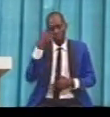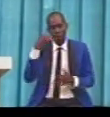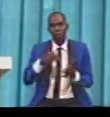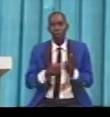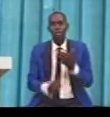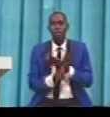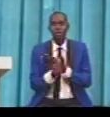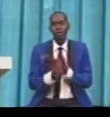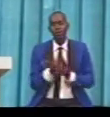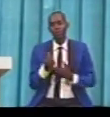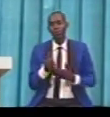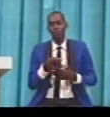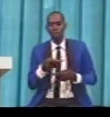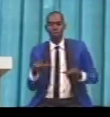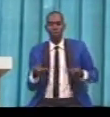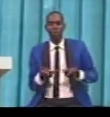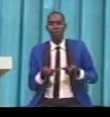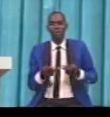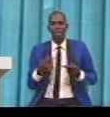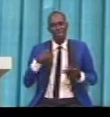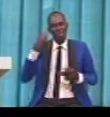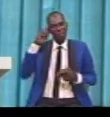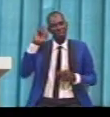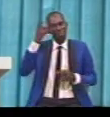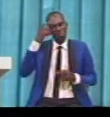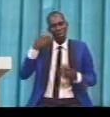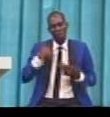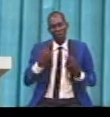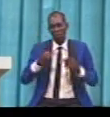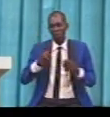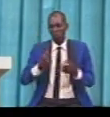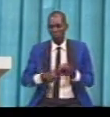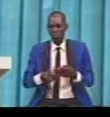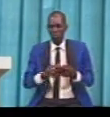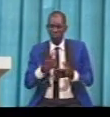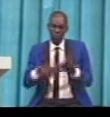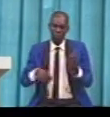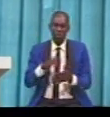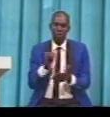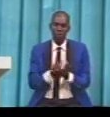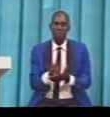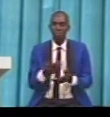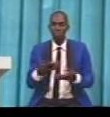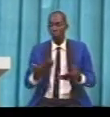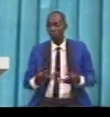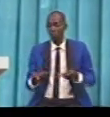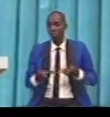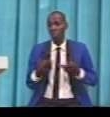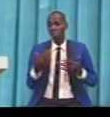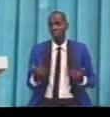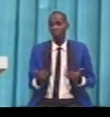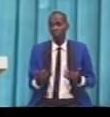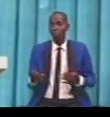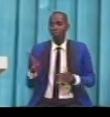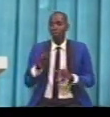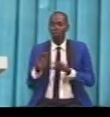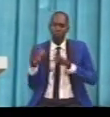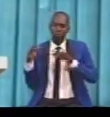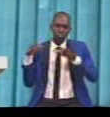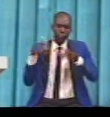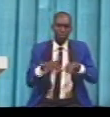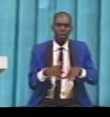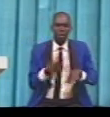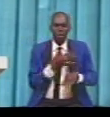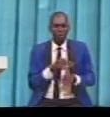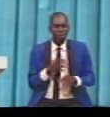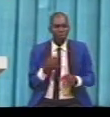the government has tried to resolve the problem, the sharpness and all that with that ditch. So they came around that night. When they look at us, they